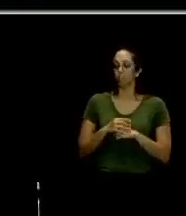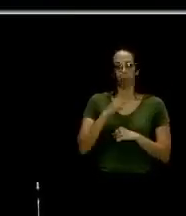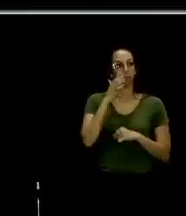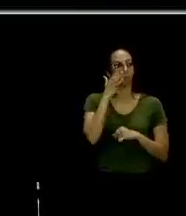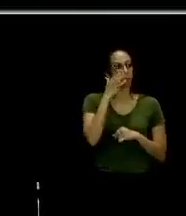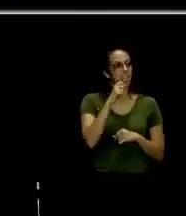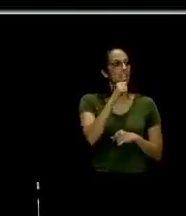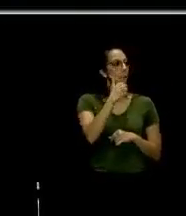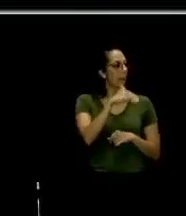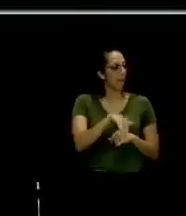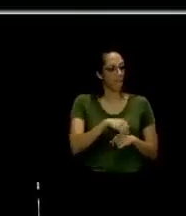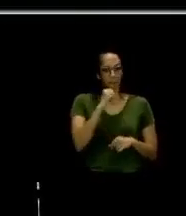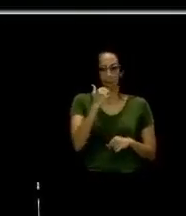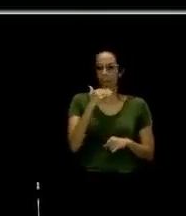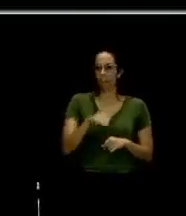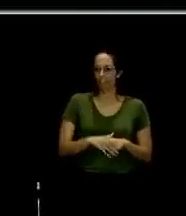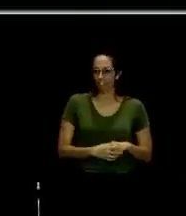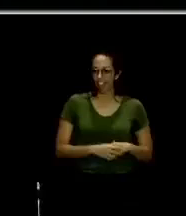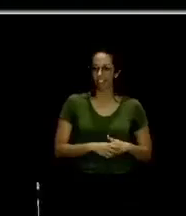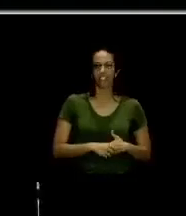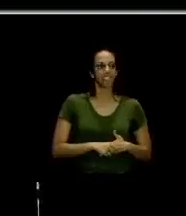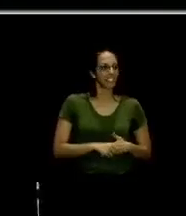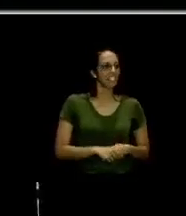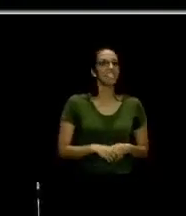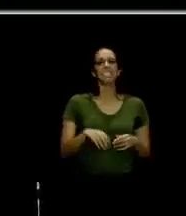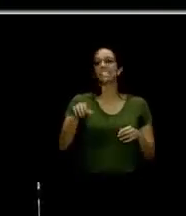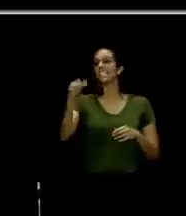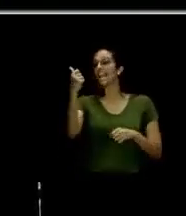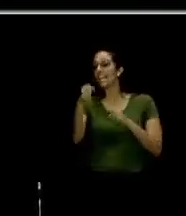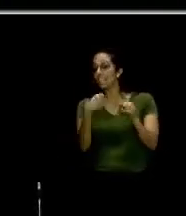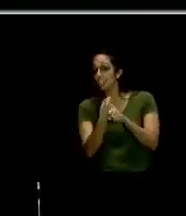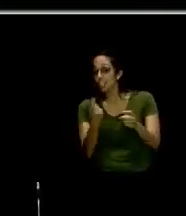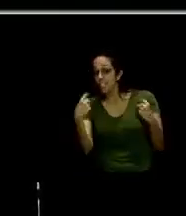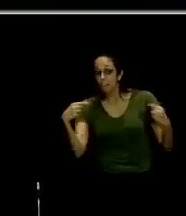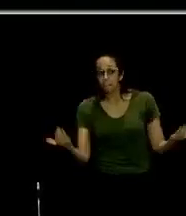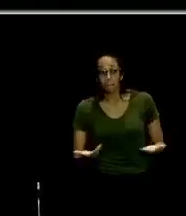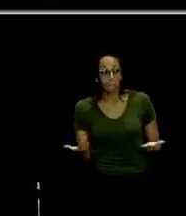Not bad, not bad. How about 10 years?